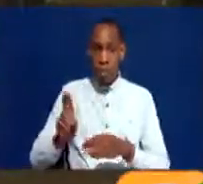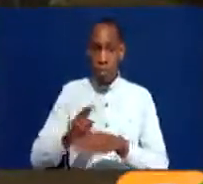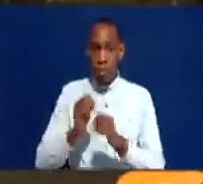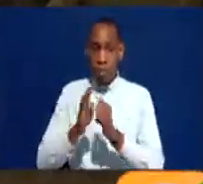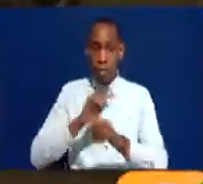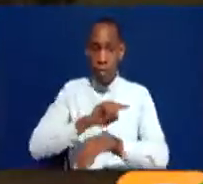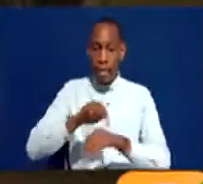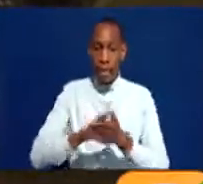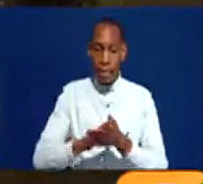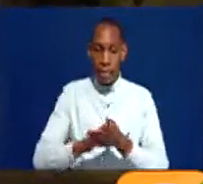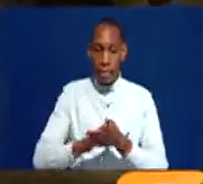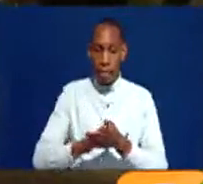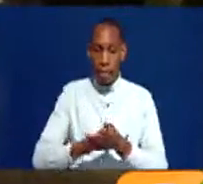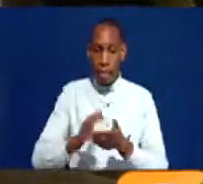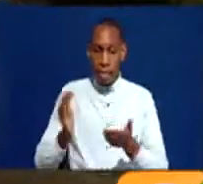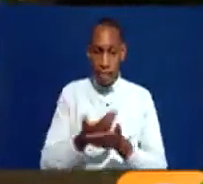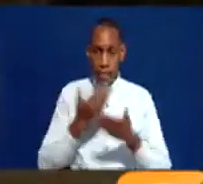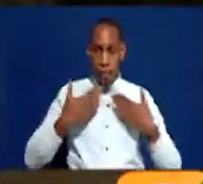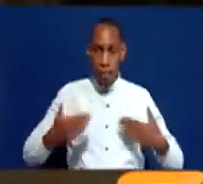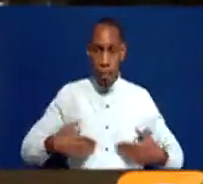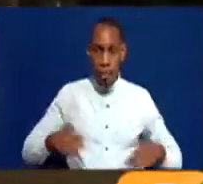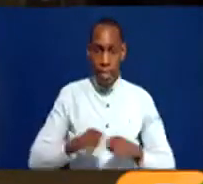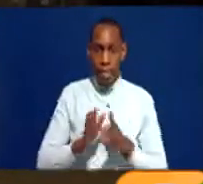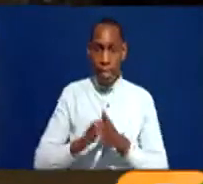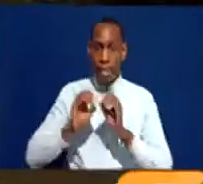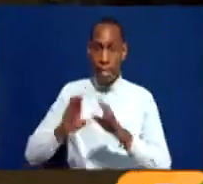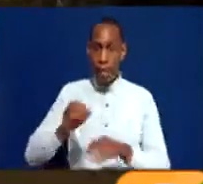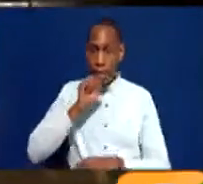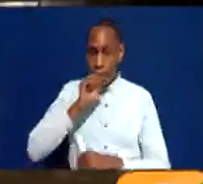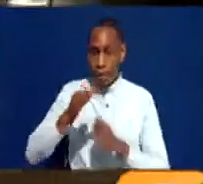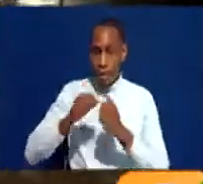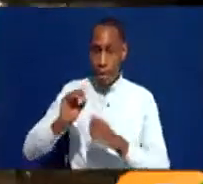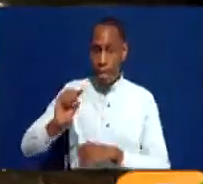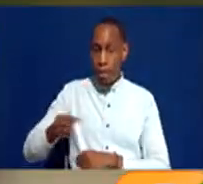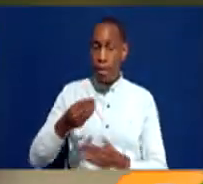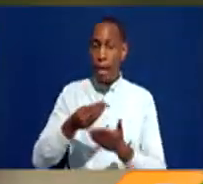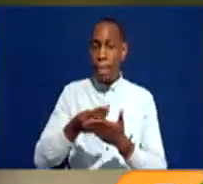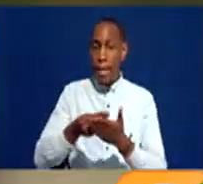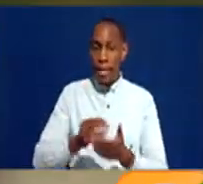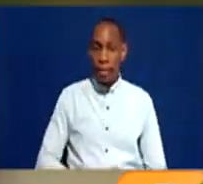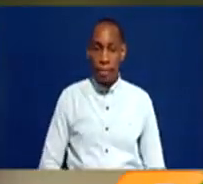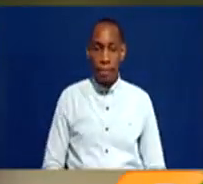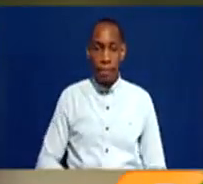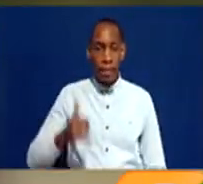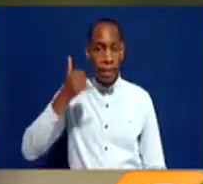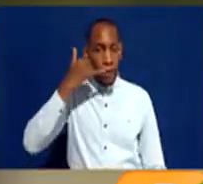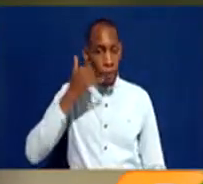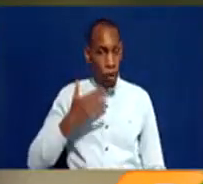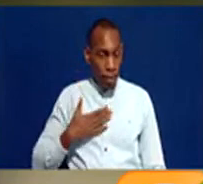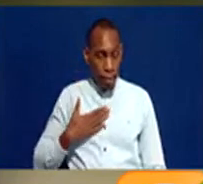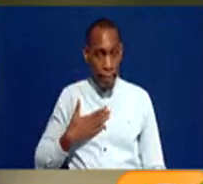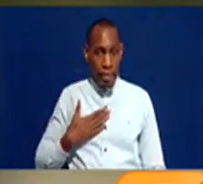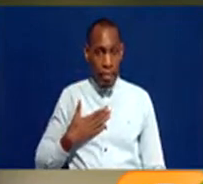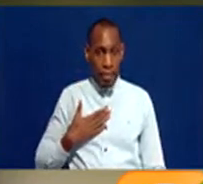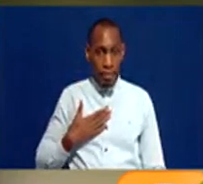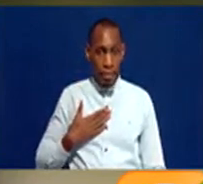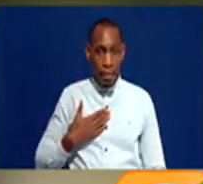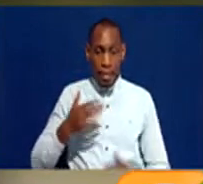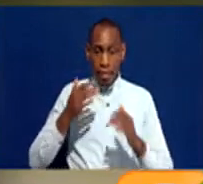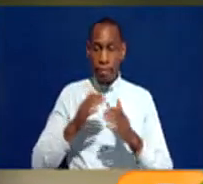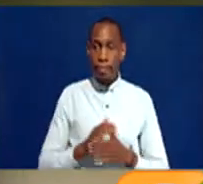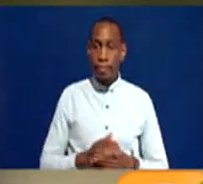off from his body. He also lost 580,000 shillings. My phone and decided